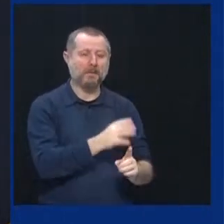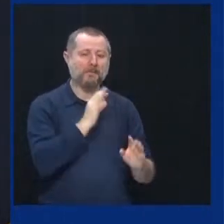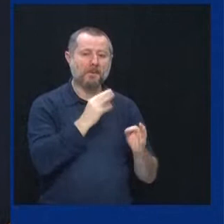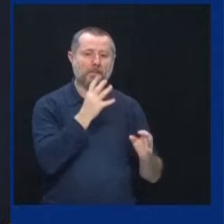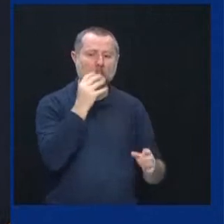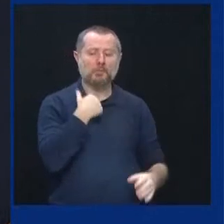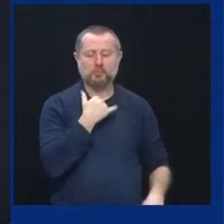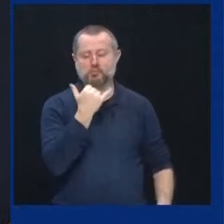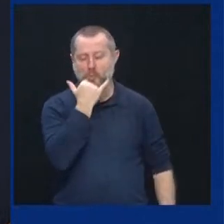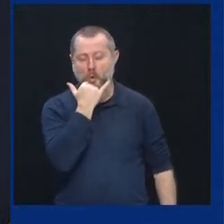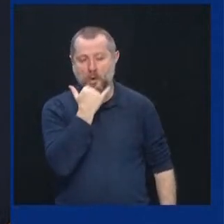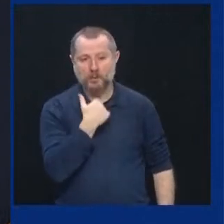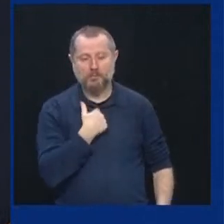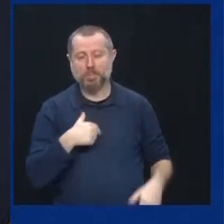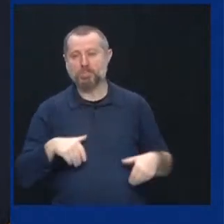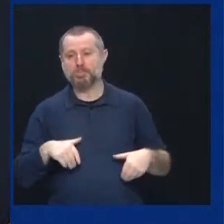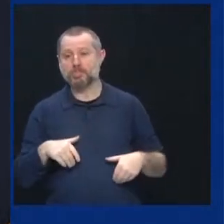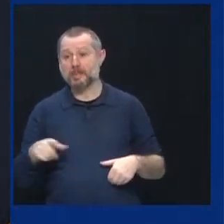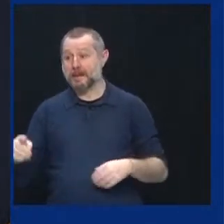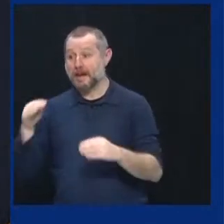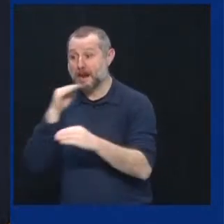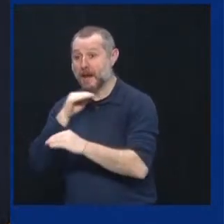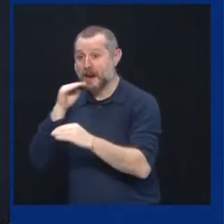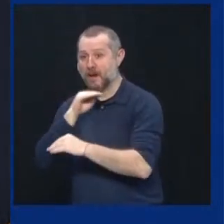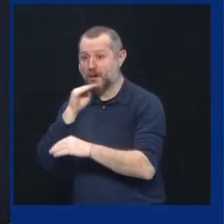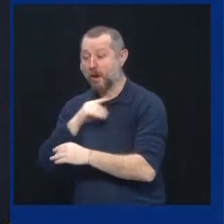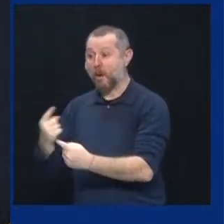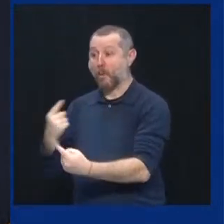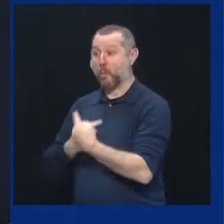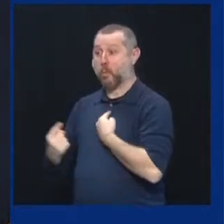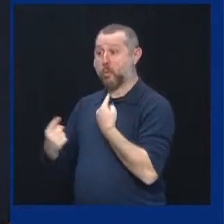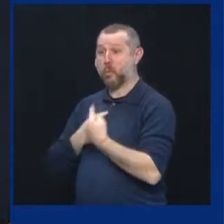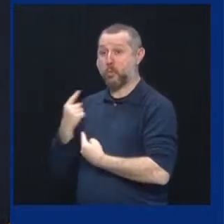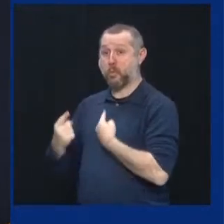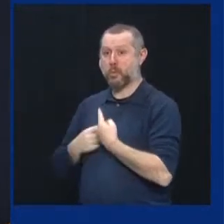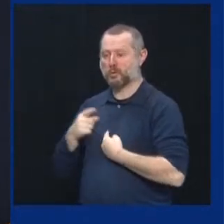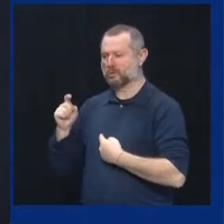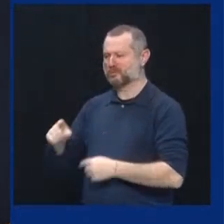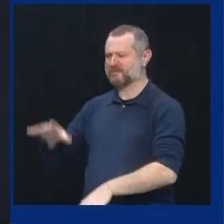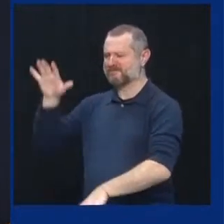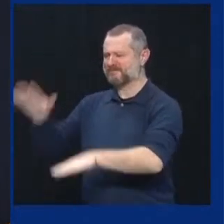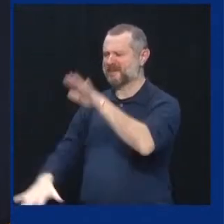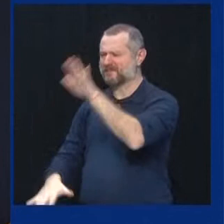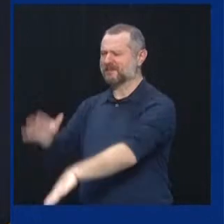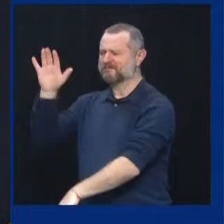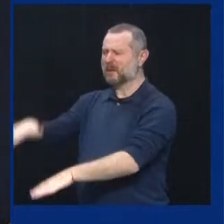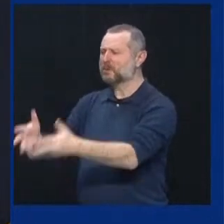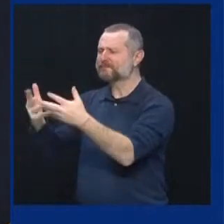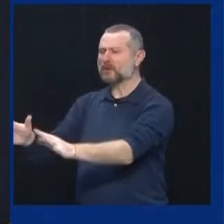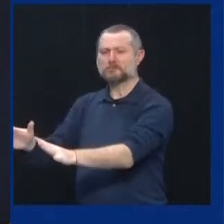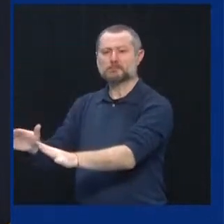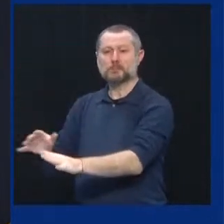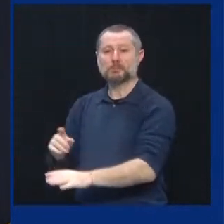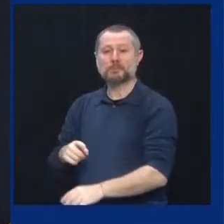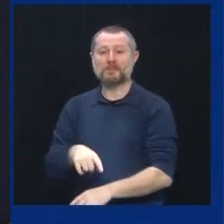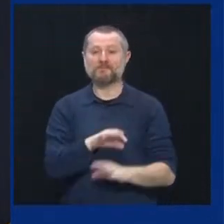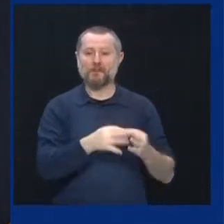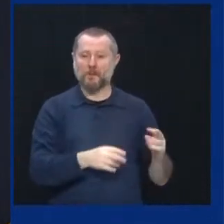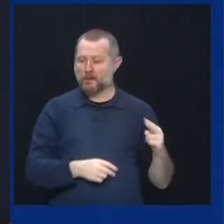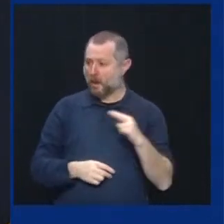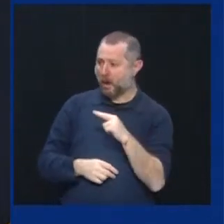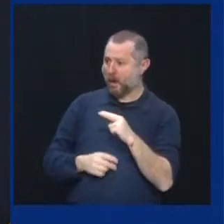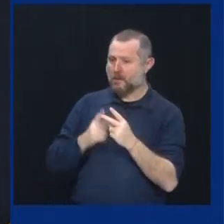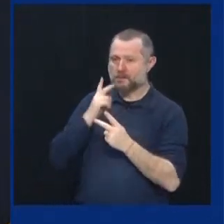tamped down every attack because the audience hearing it didn't know that this